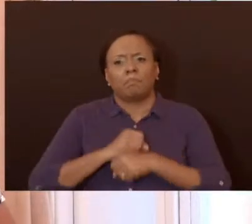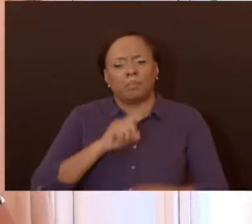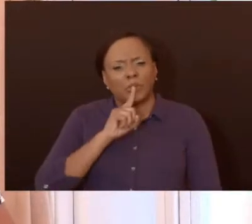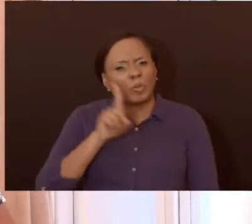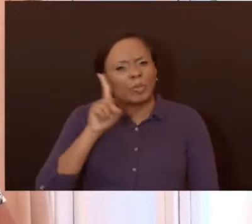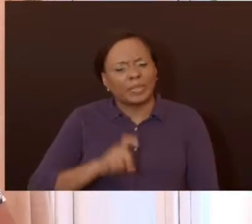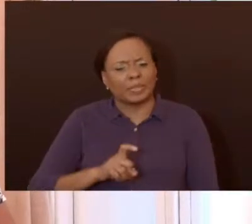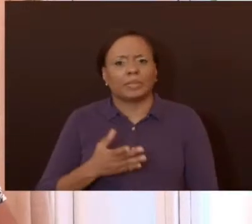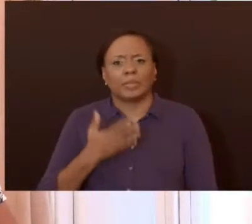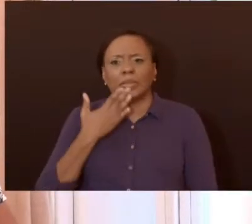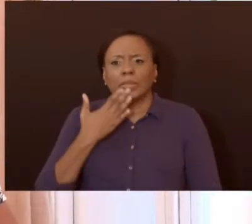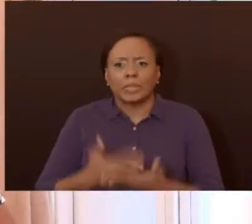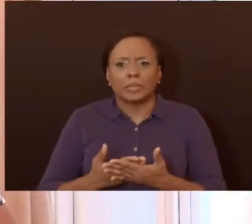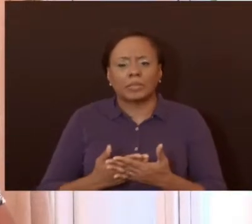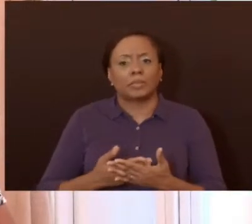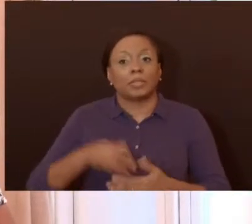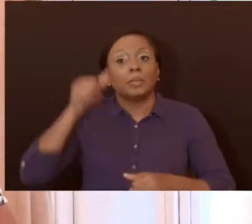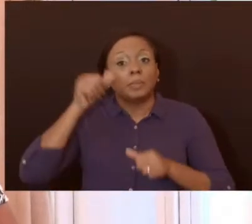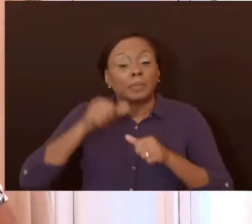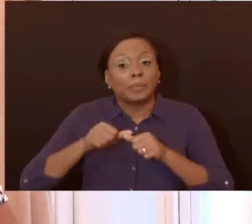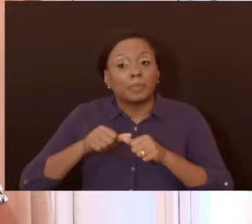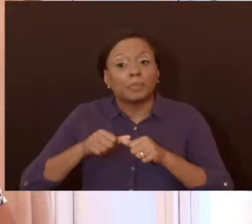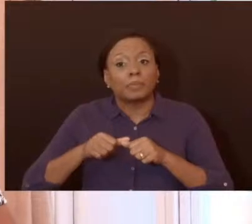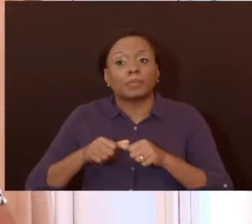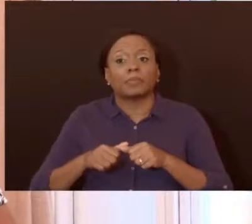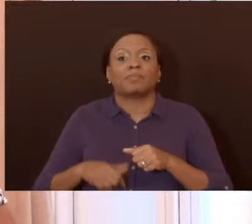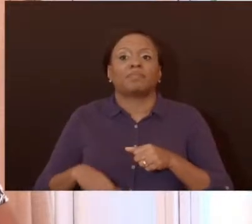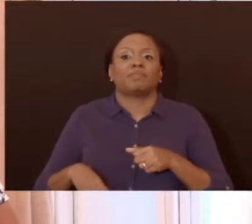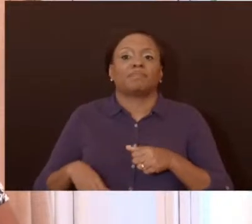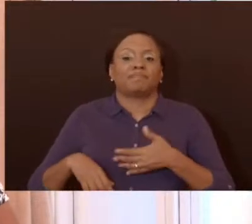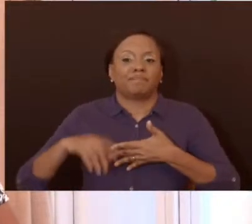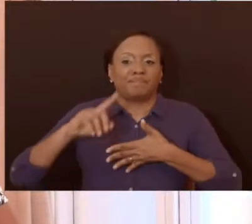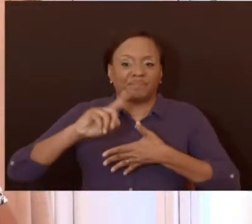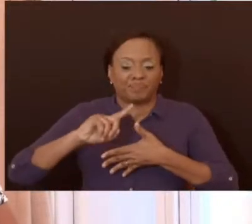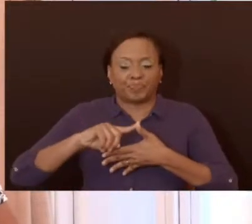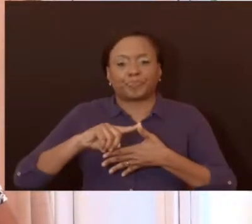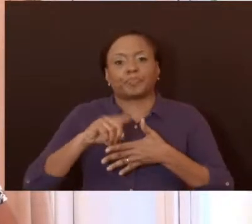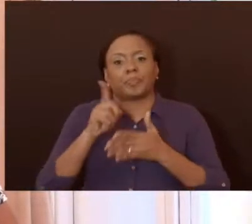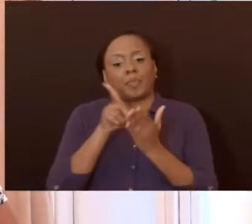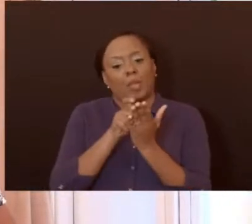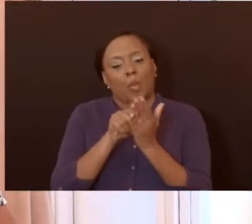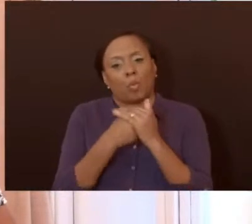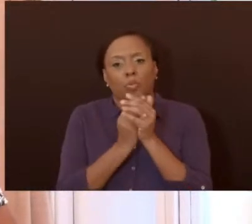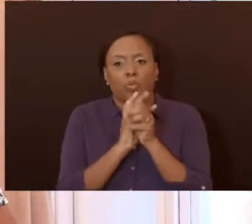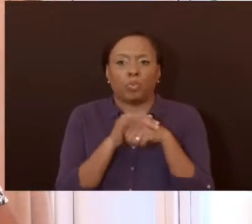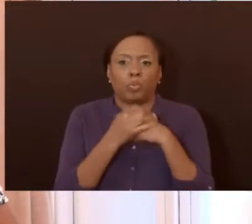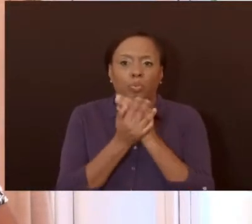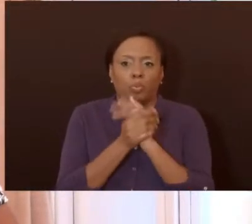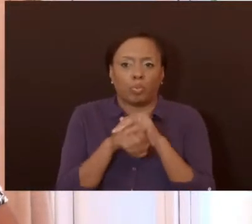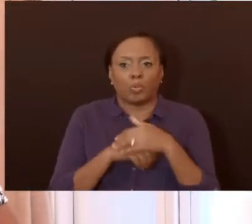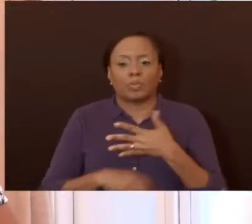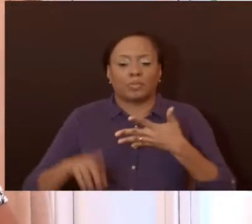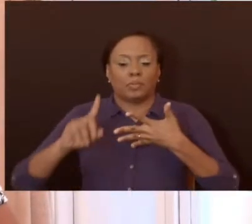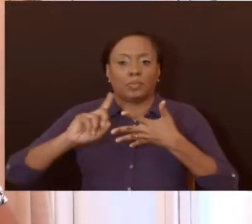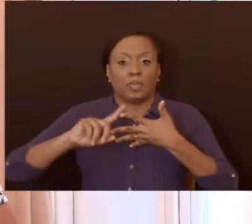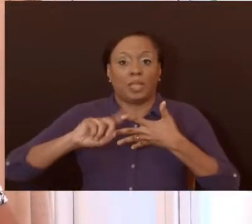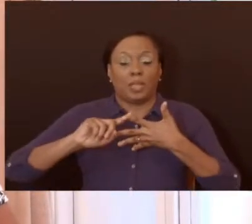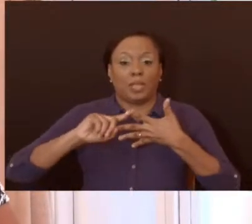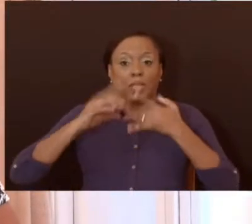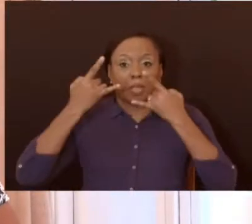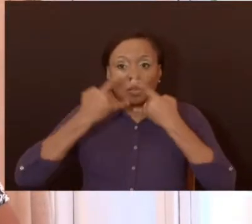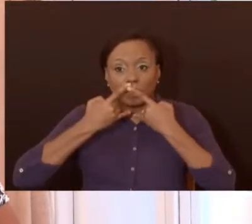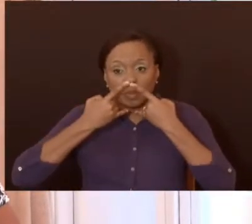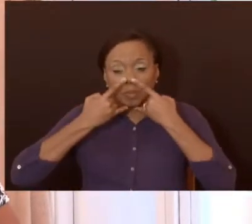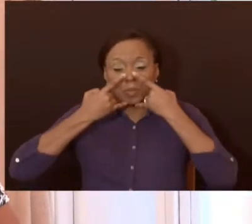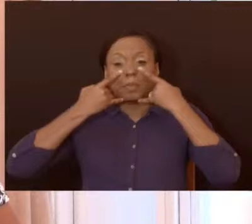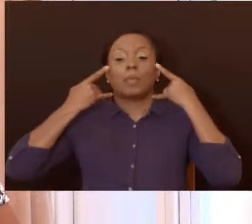build on. Remember the layers. Hand hygiene, which is the hand washing and sanitizing. Proper wearing of face masks